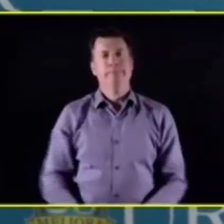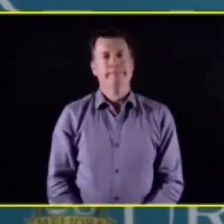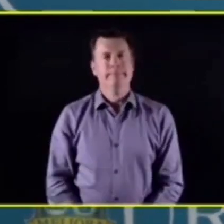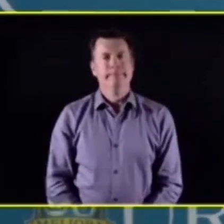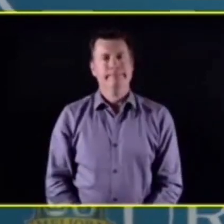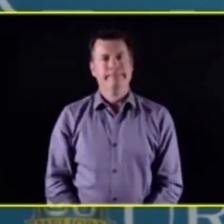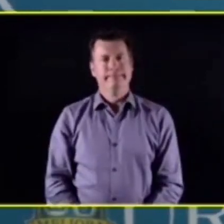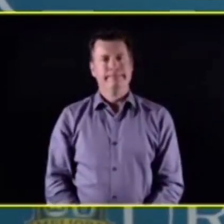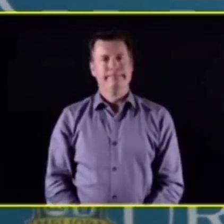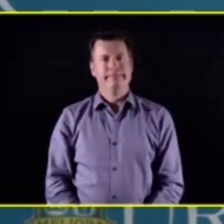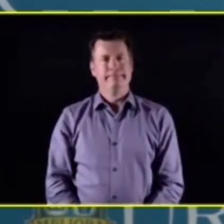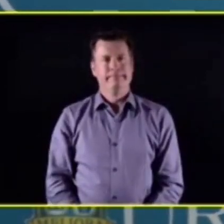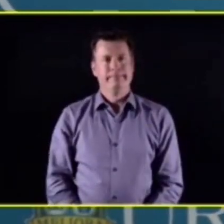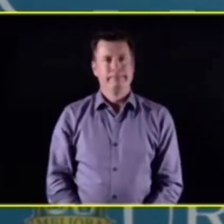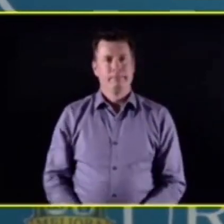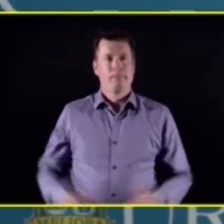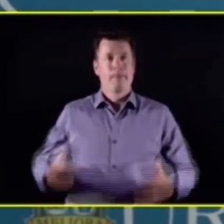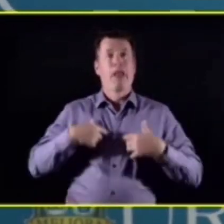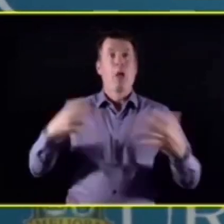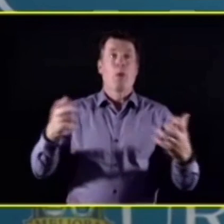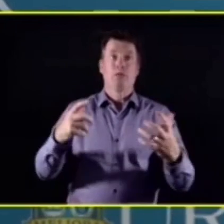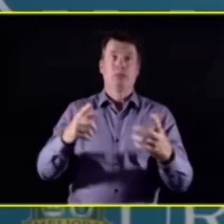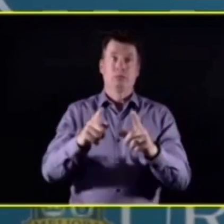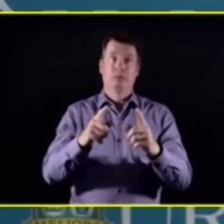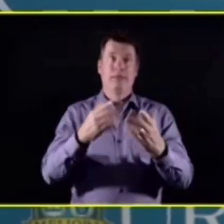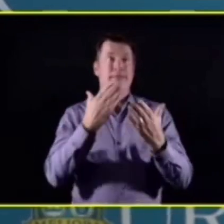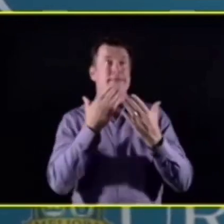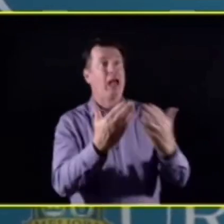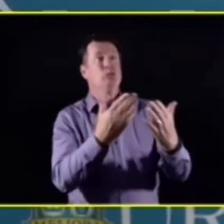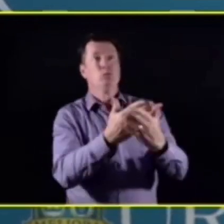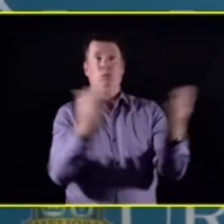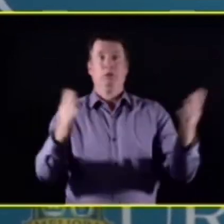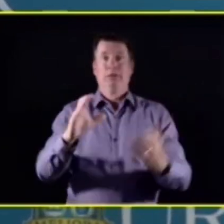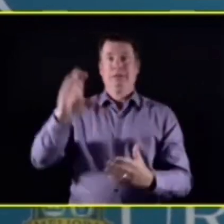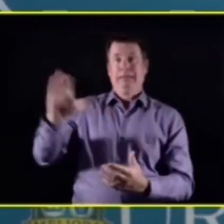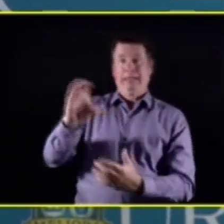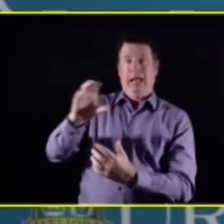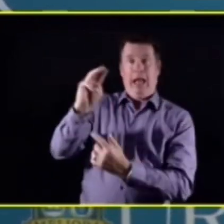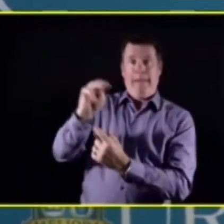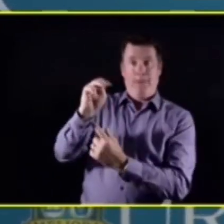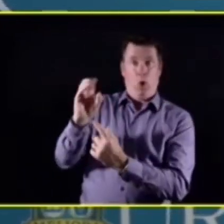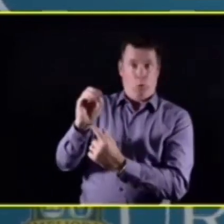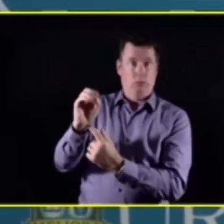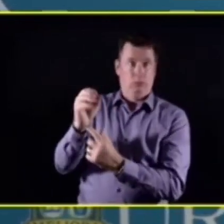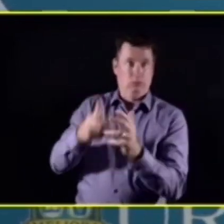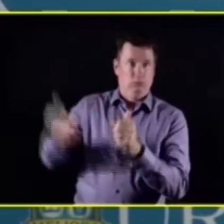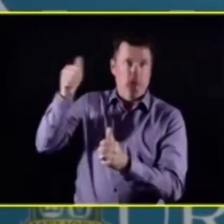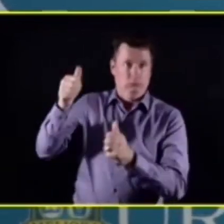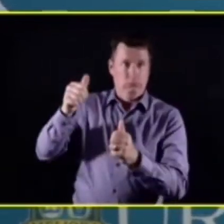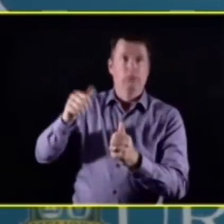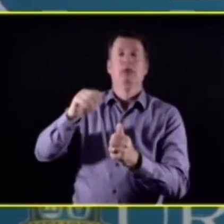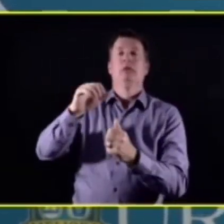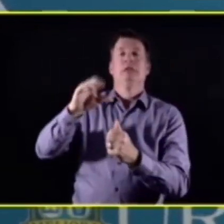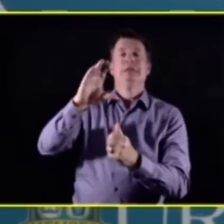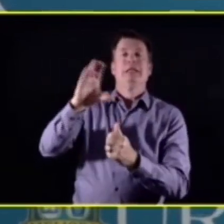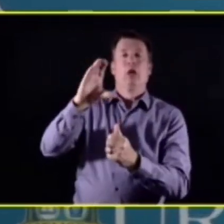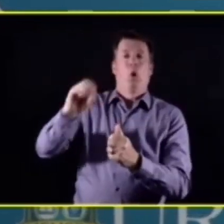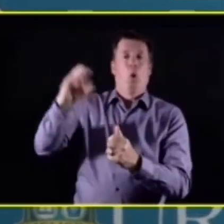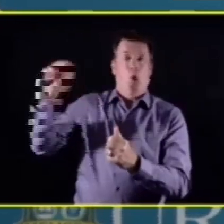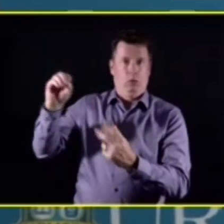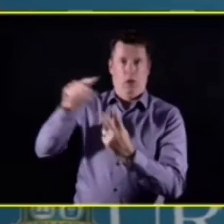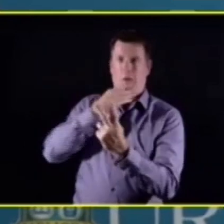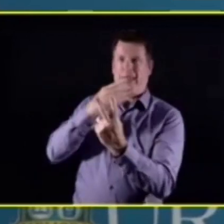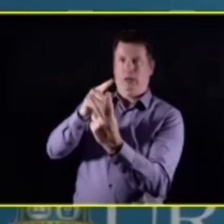Kathy Paranello, because we are able to discharge patients more safely knowing that UR Medicine Home Care can pick up and we can get patients